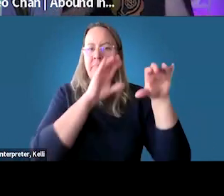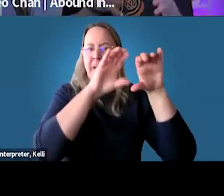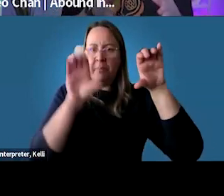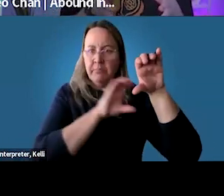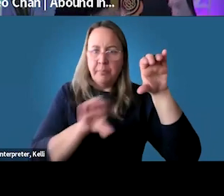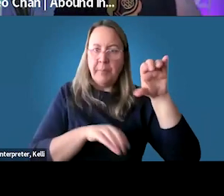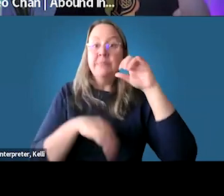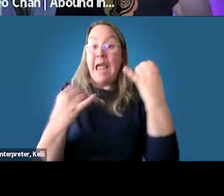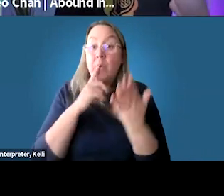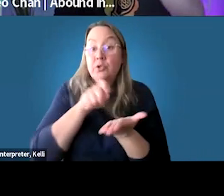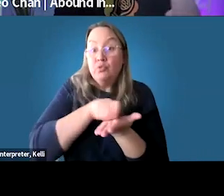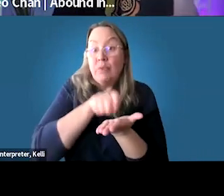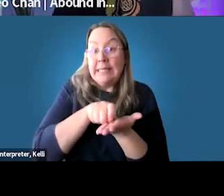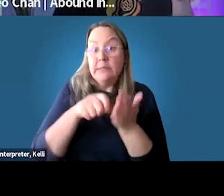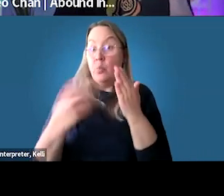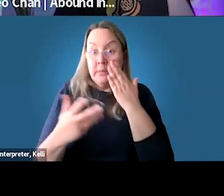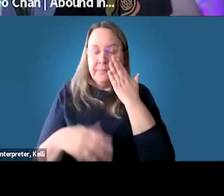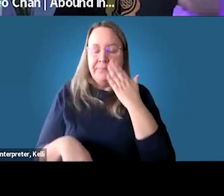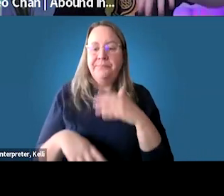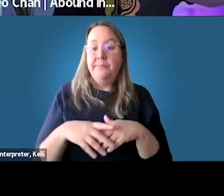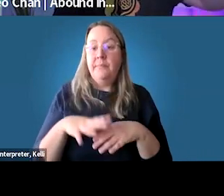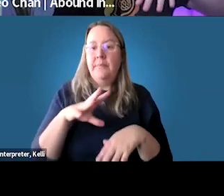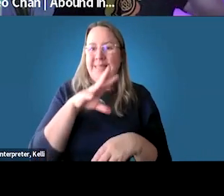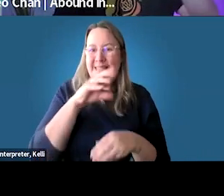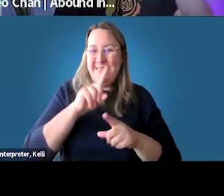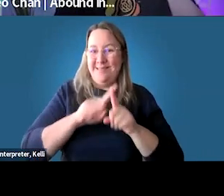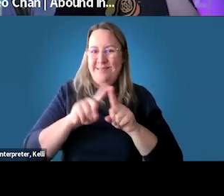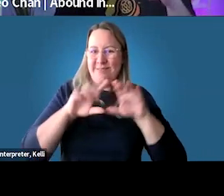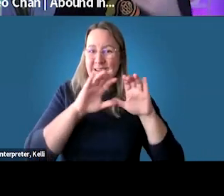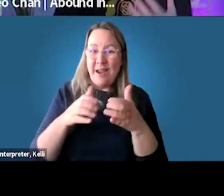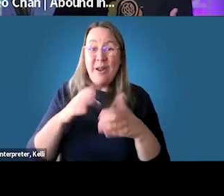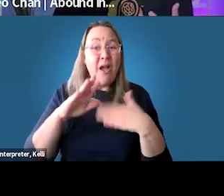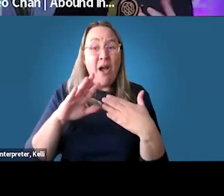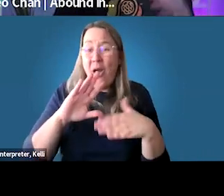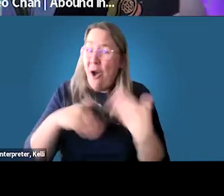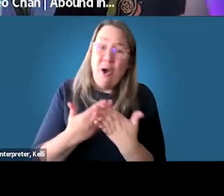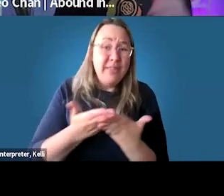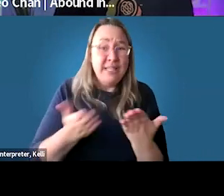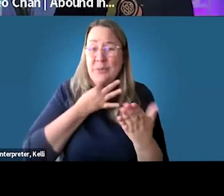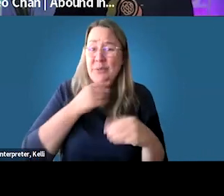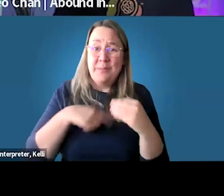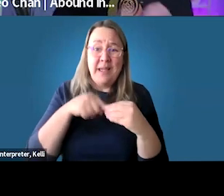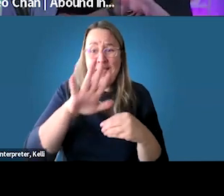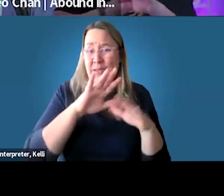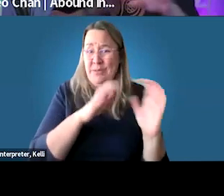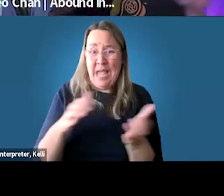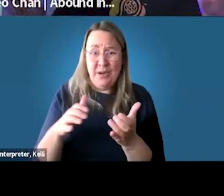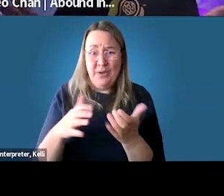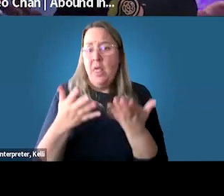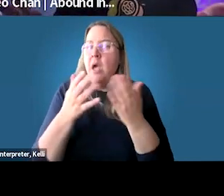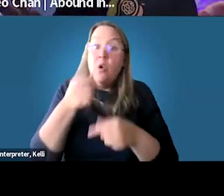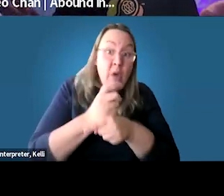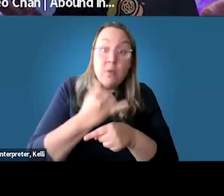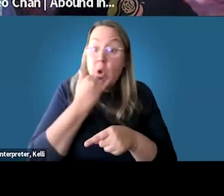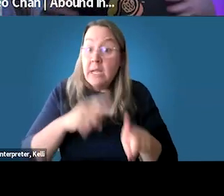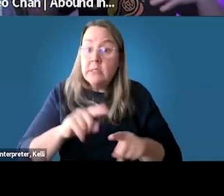want you to right now is to write down in the different categories all the things that you're curious about in those categories. There's no right or